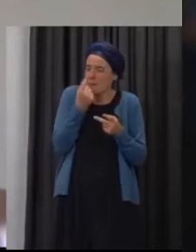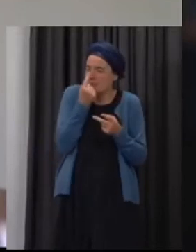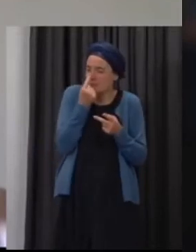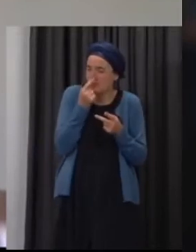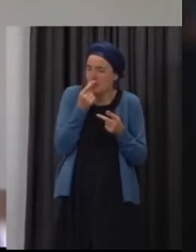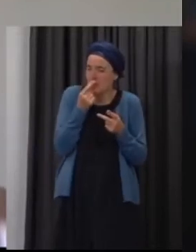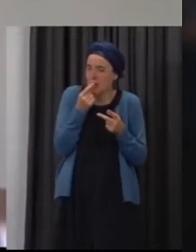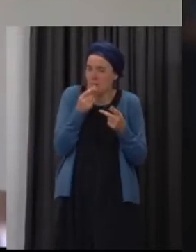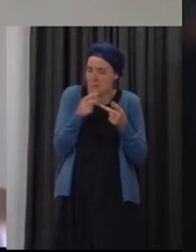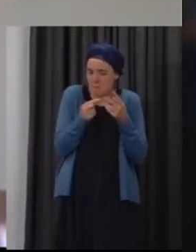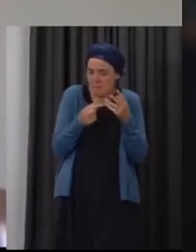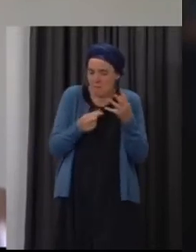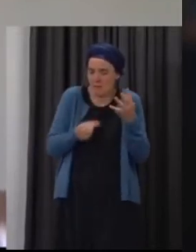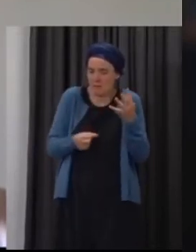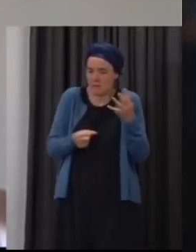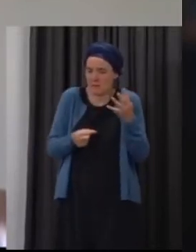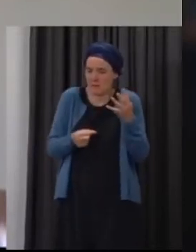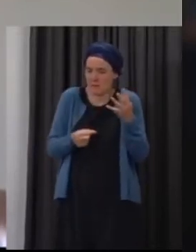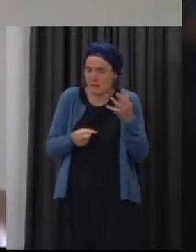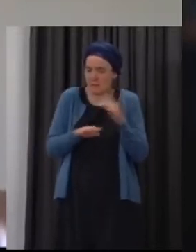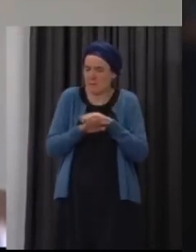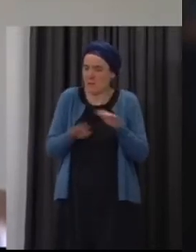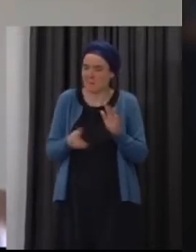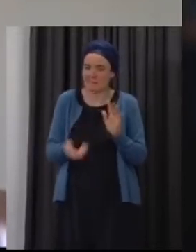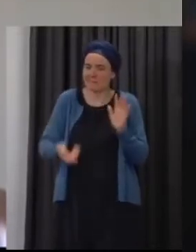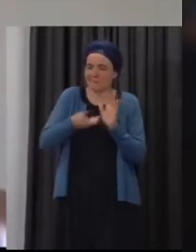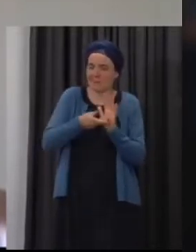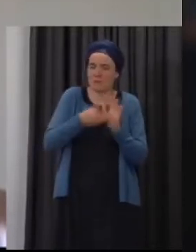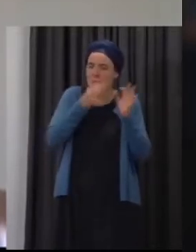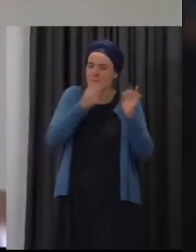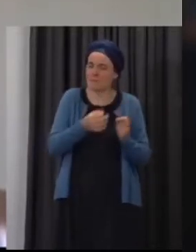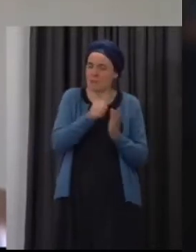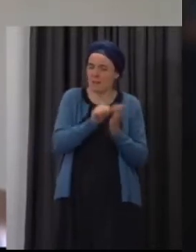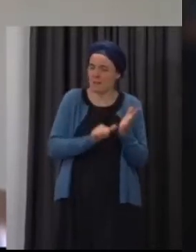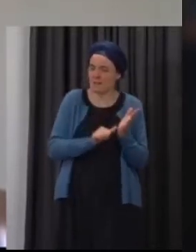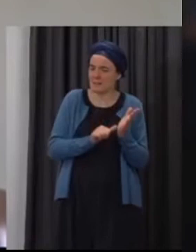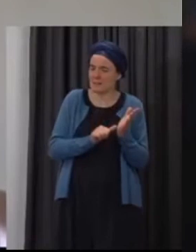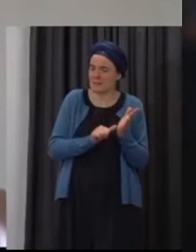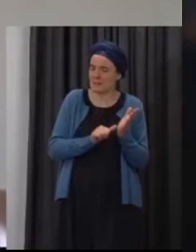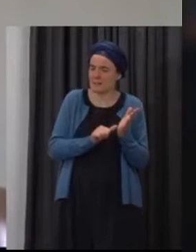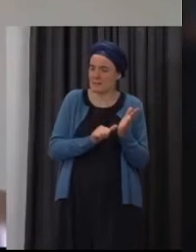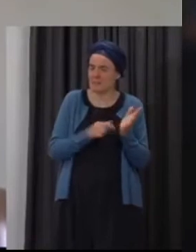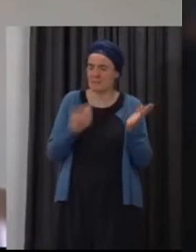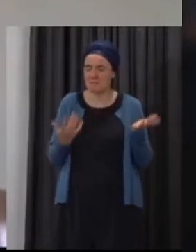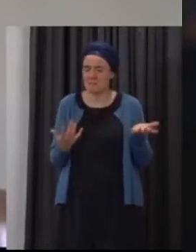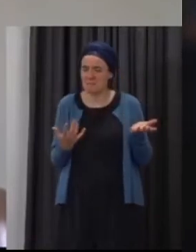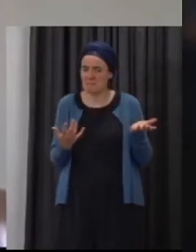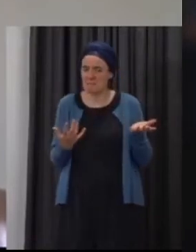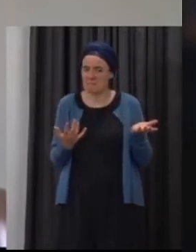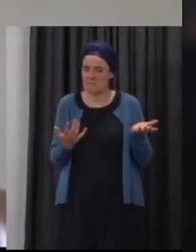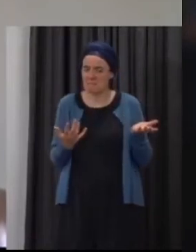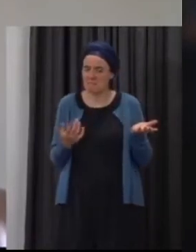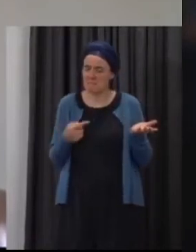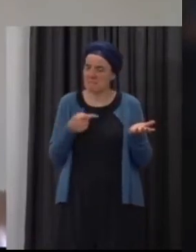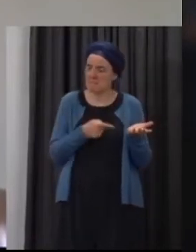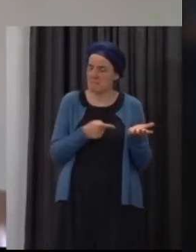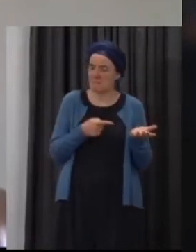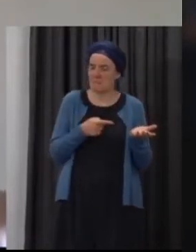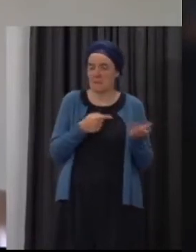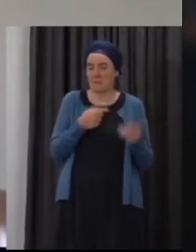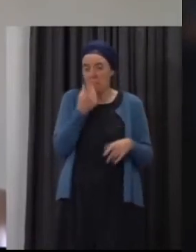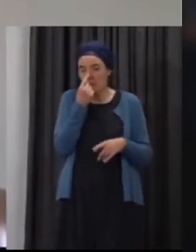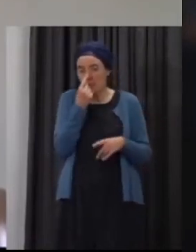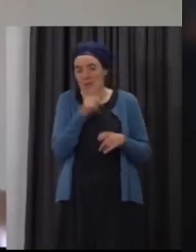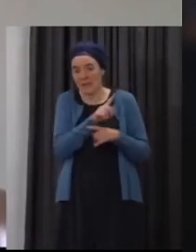official list before there is consensus from advisers if they could eventually prove to be proper symptoms down the